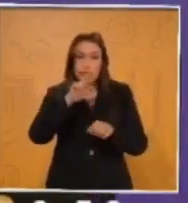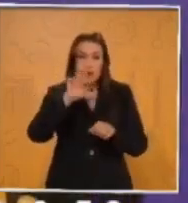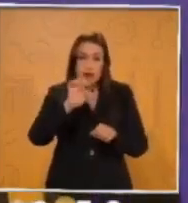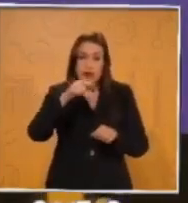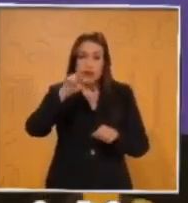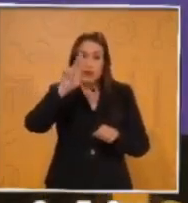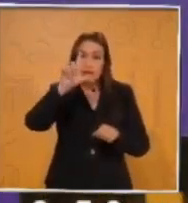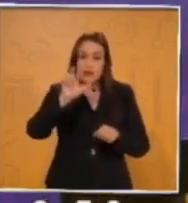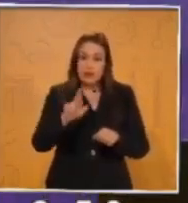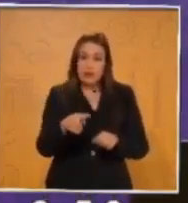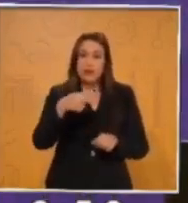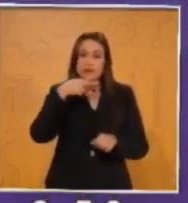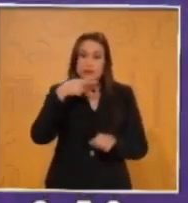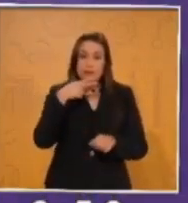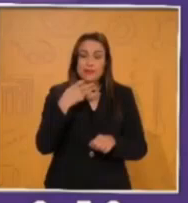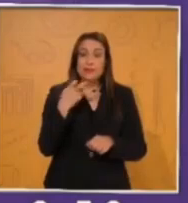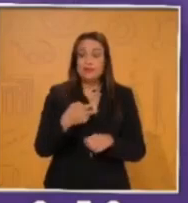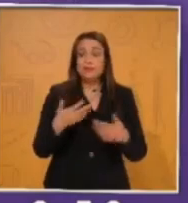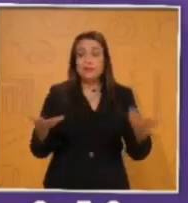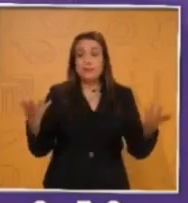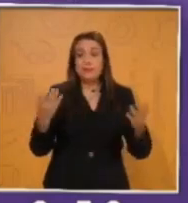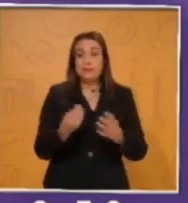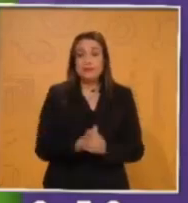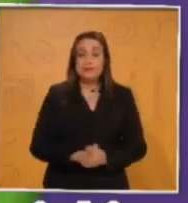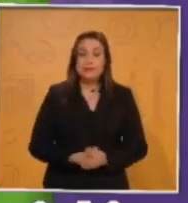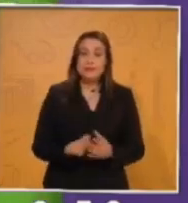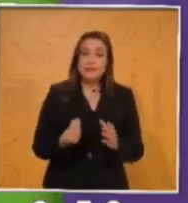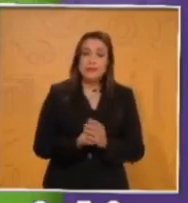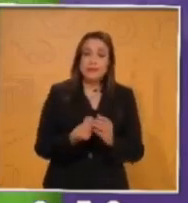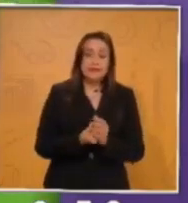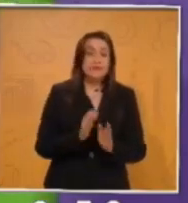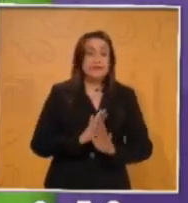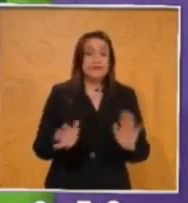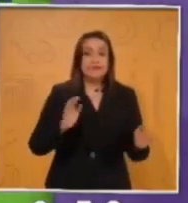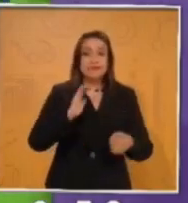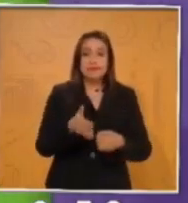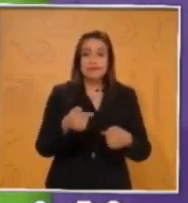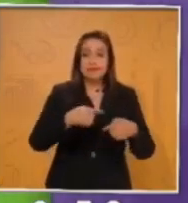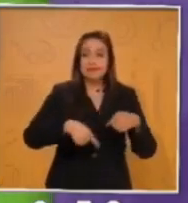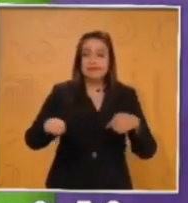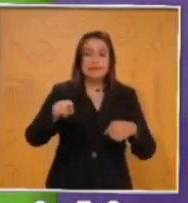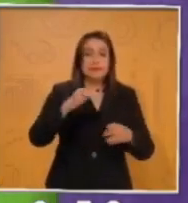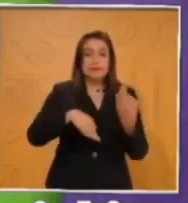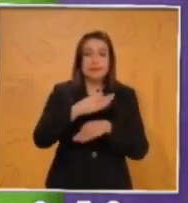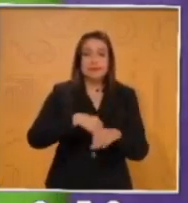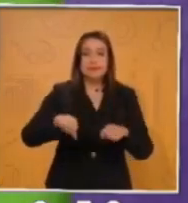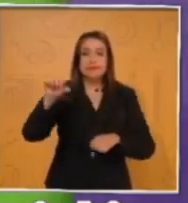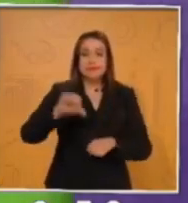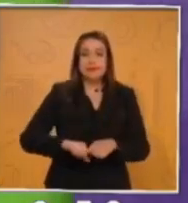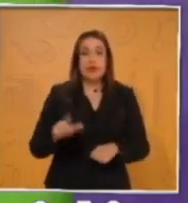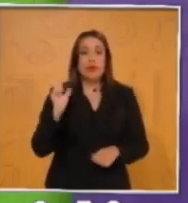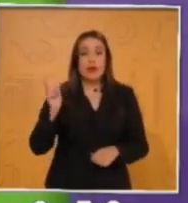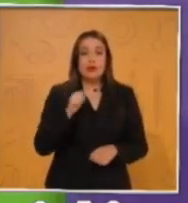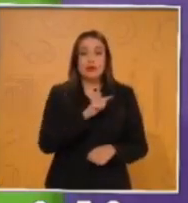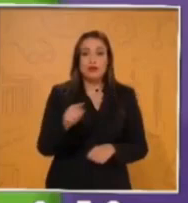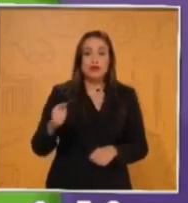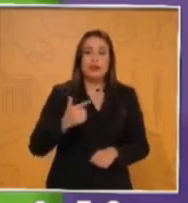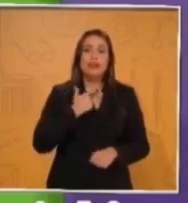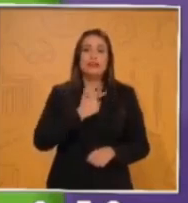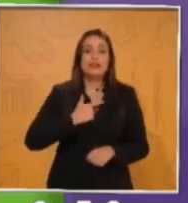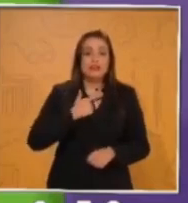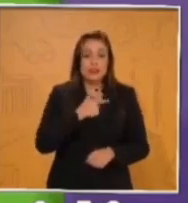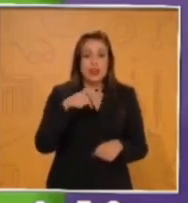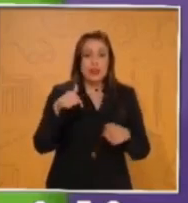Then, class, this is going to be all for today. I really hope that you enjoy the